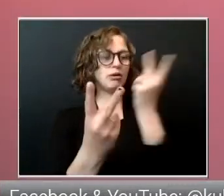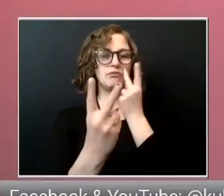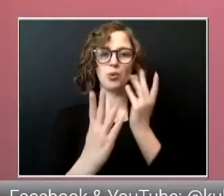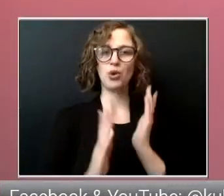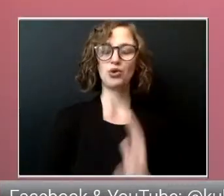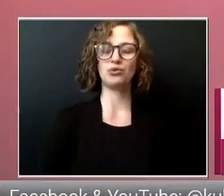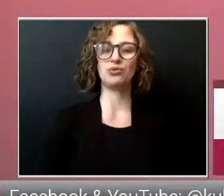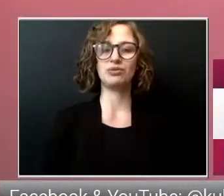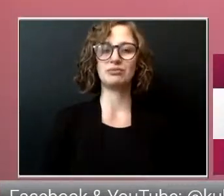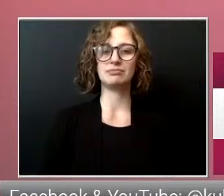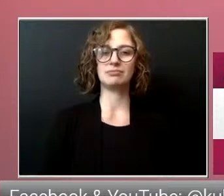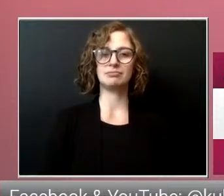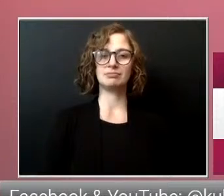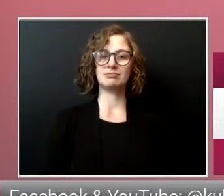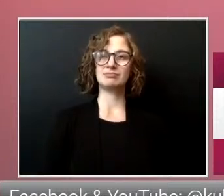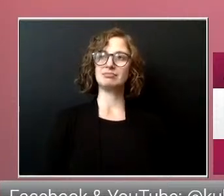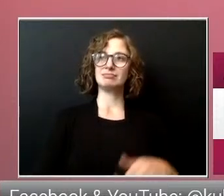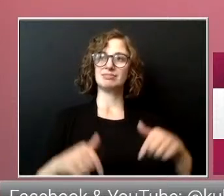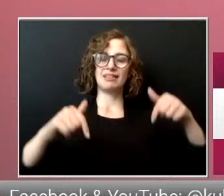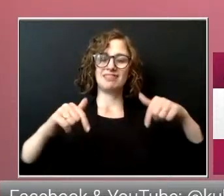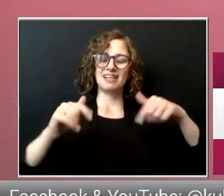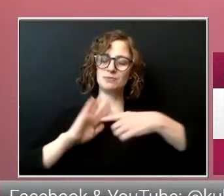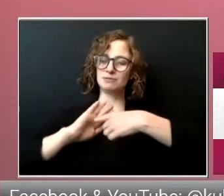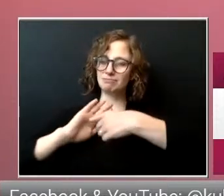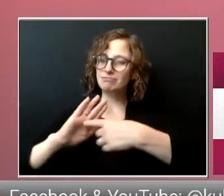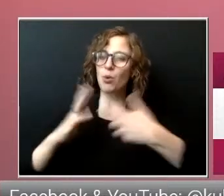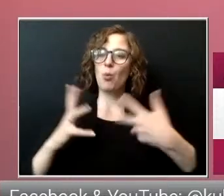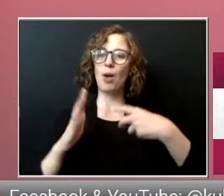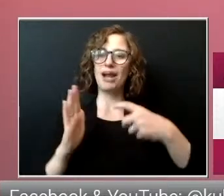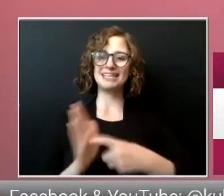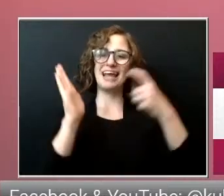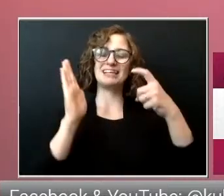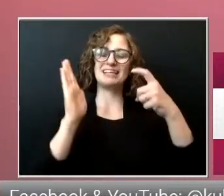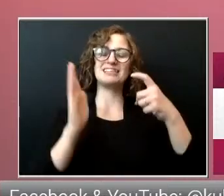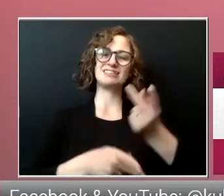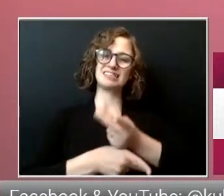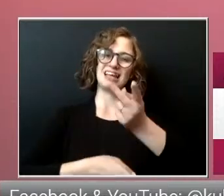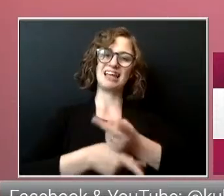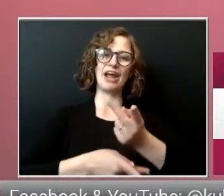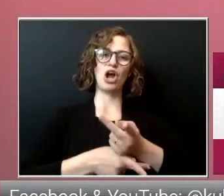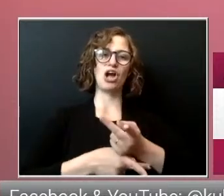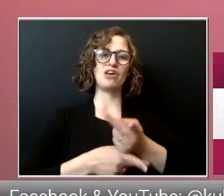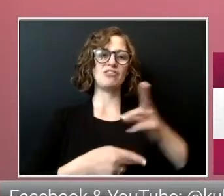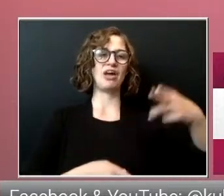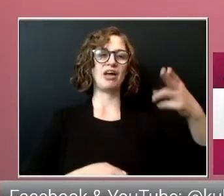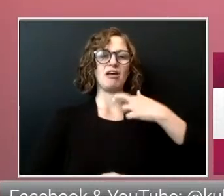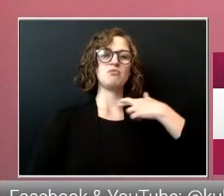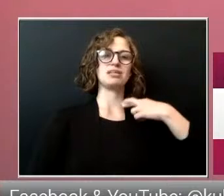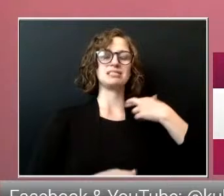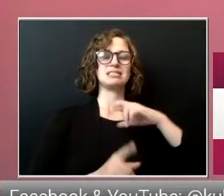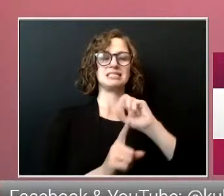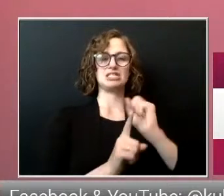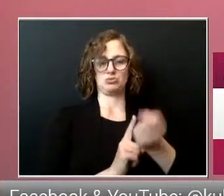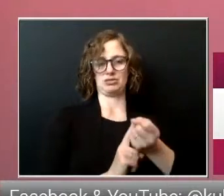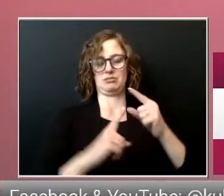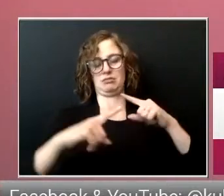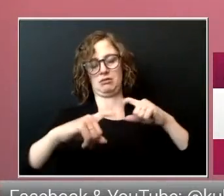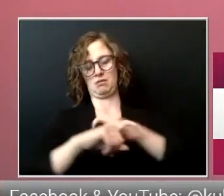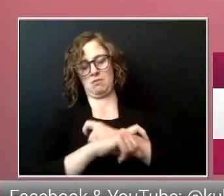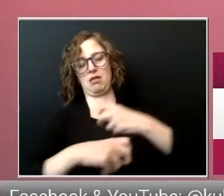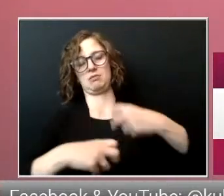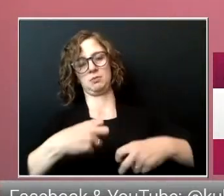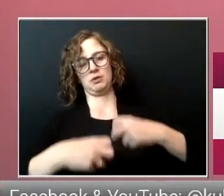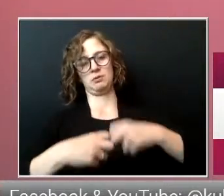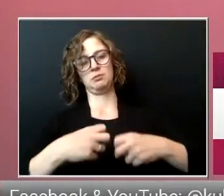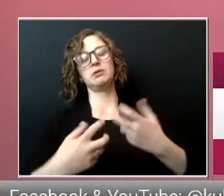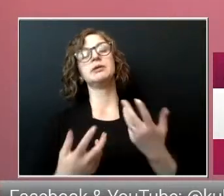emblematic of what it takes to take care of a high-risk situation, a complex problem. It